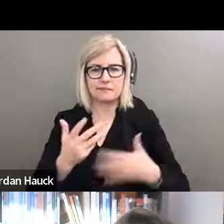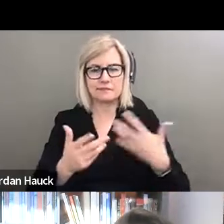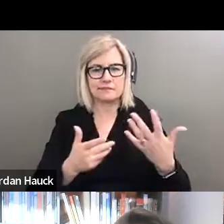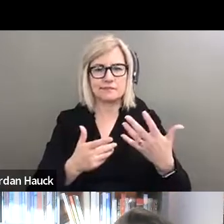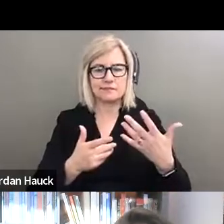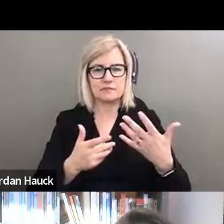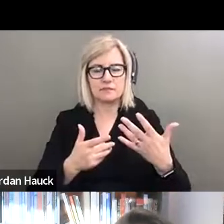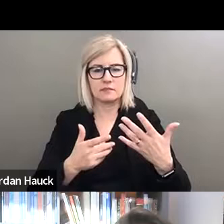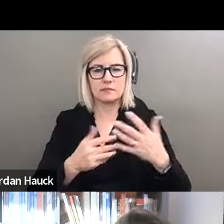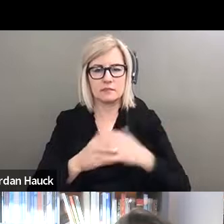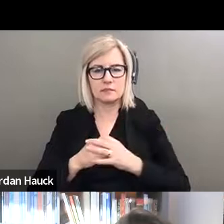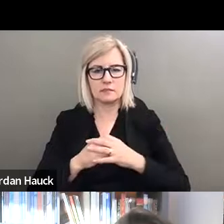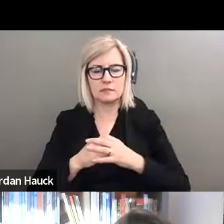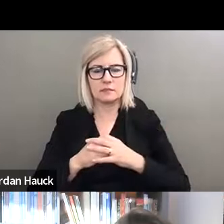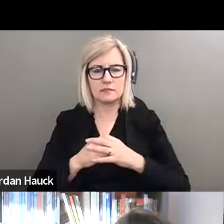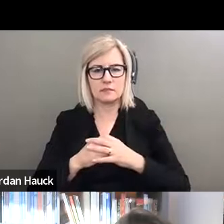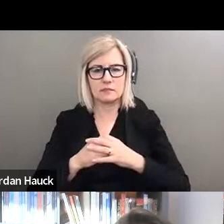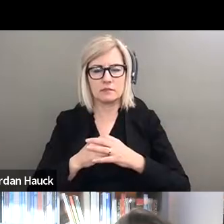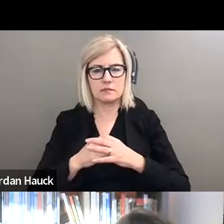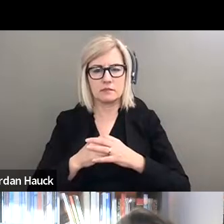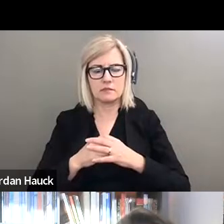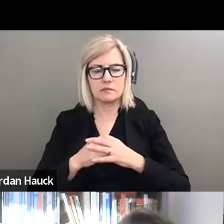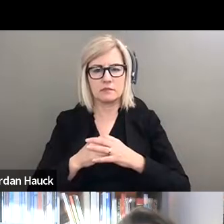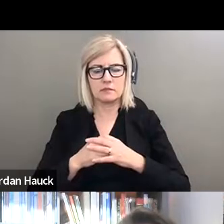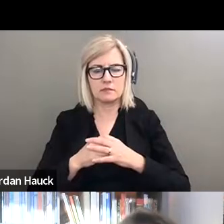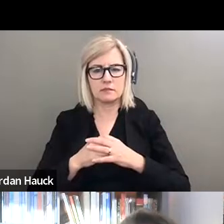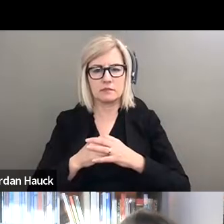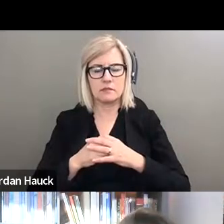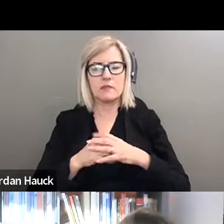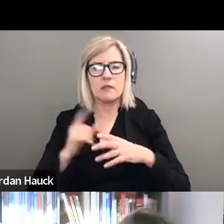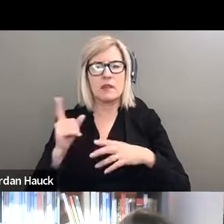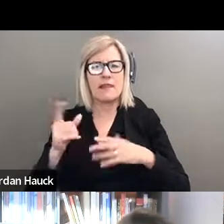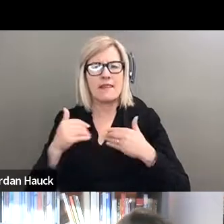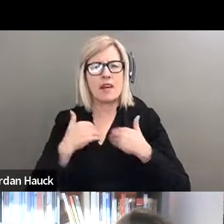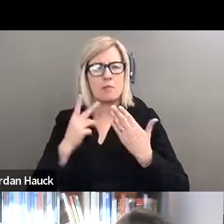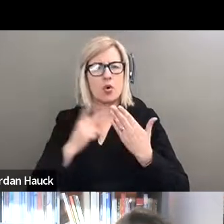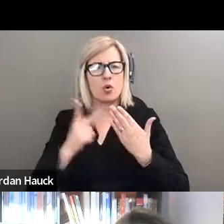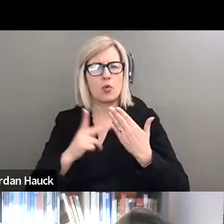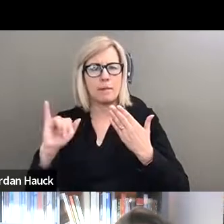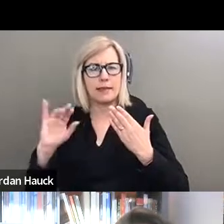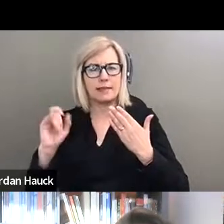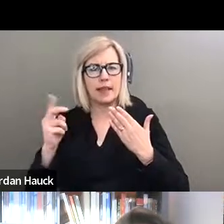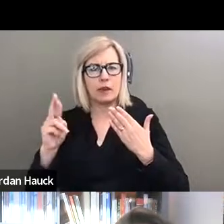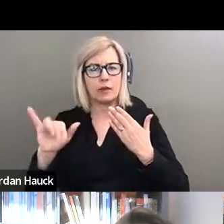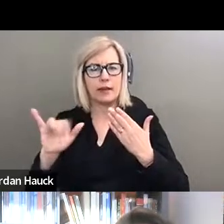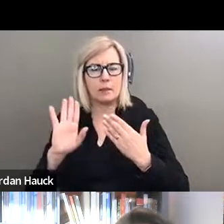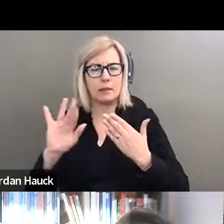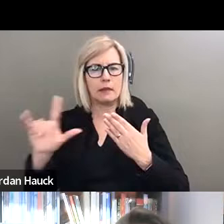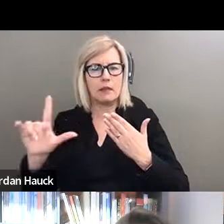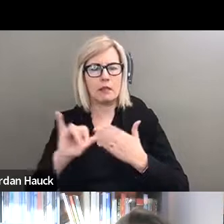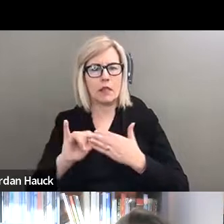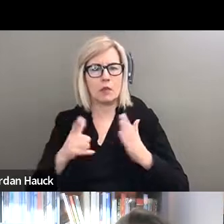non-substantive change. Or there is a program integrity bill still out there that would